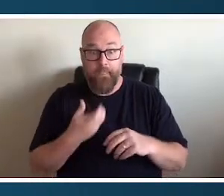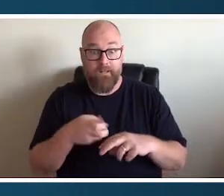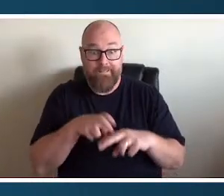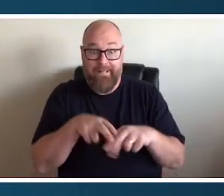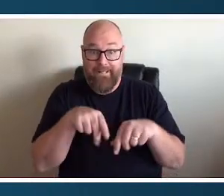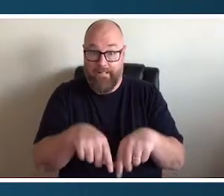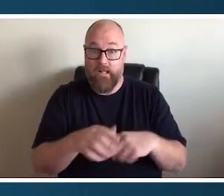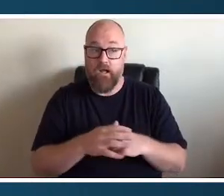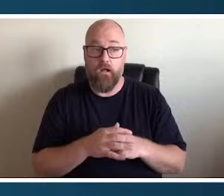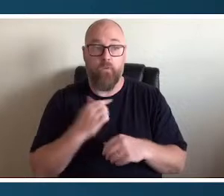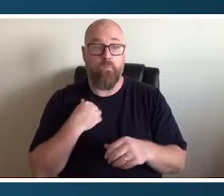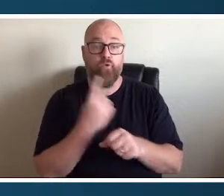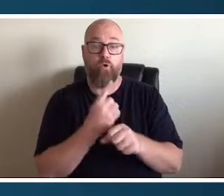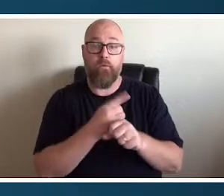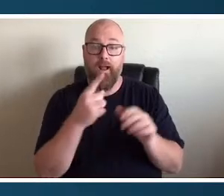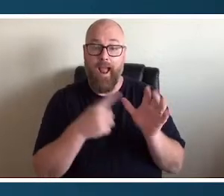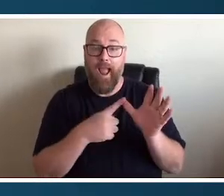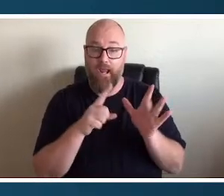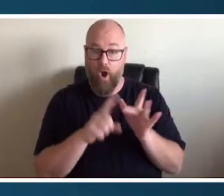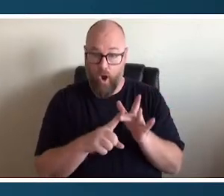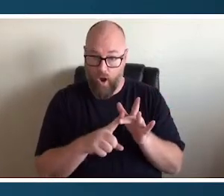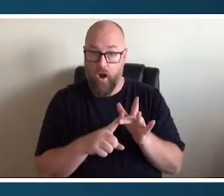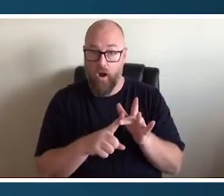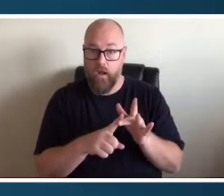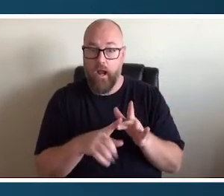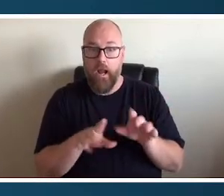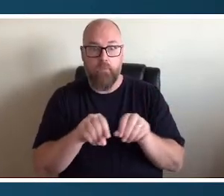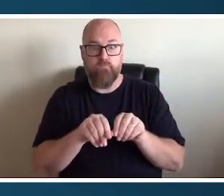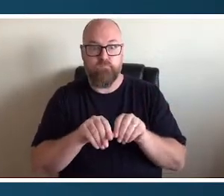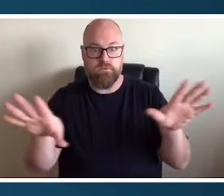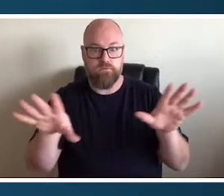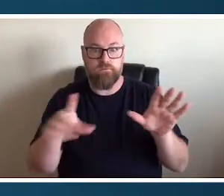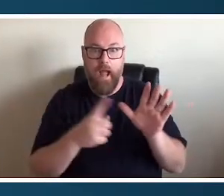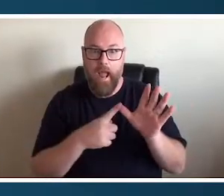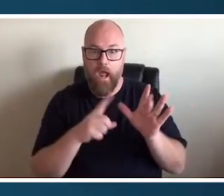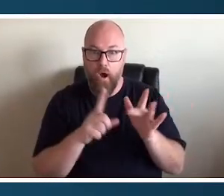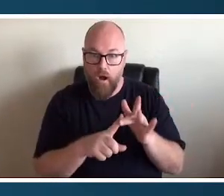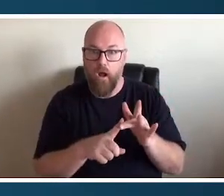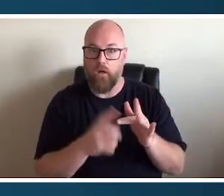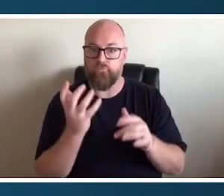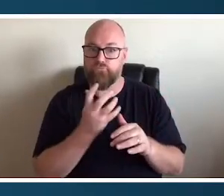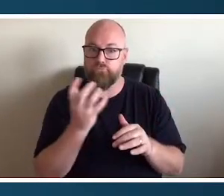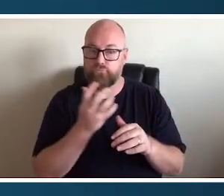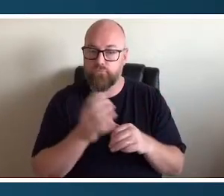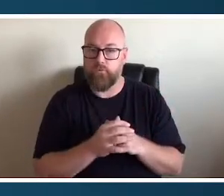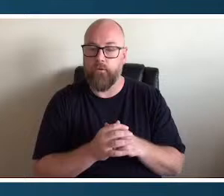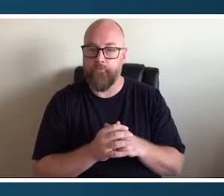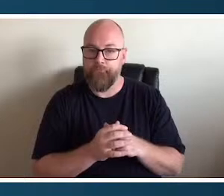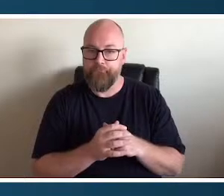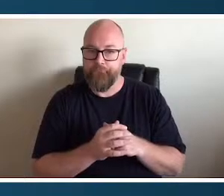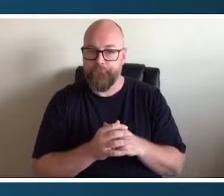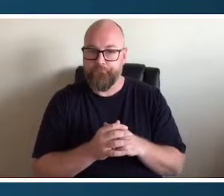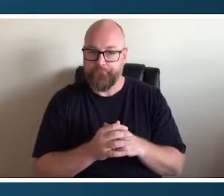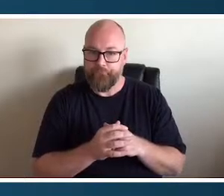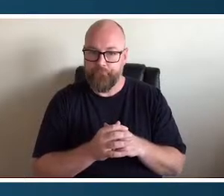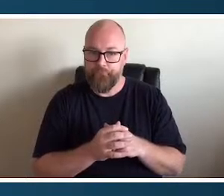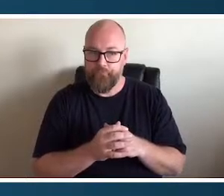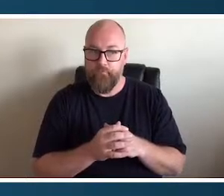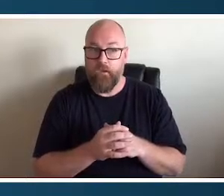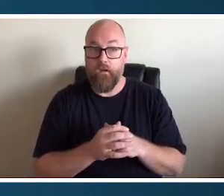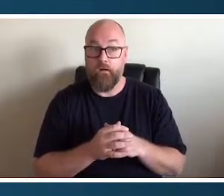about AI. We listen about AI and how fast this is really moving forward. And if you add to that